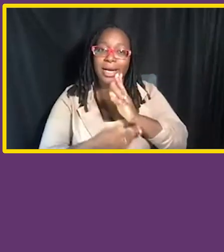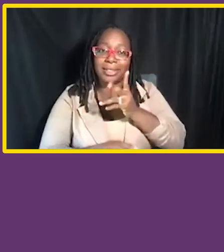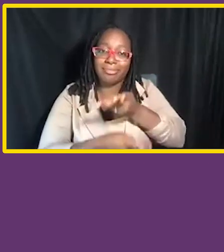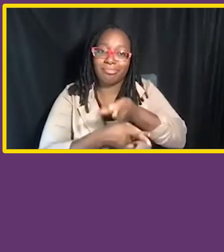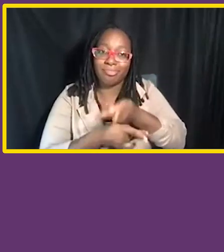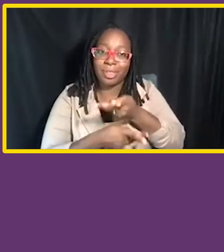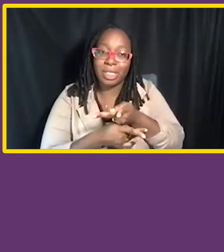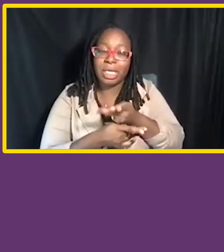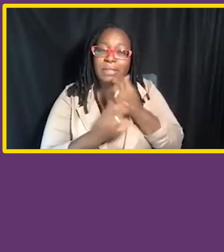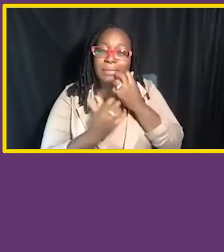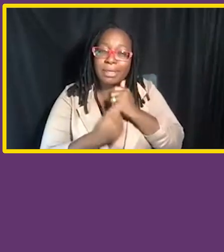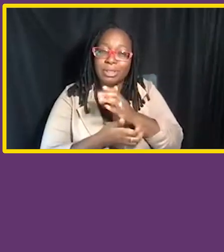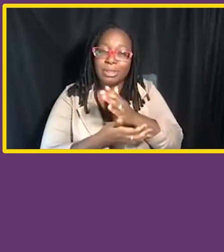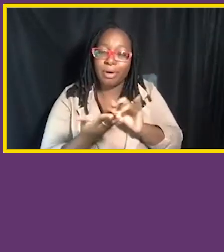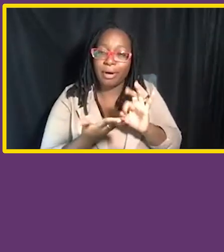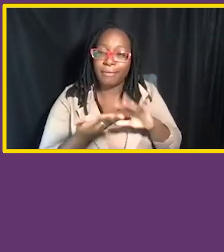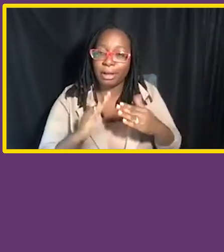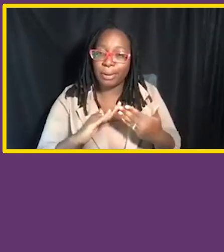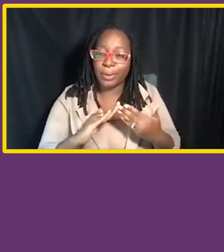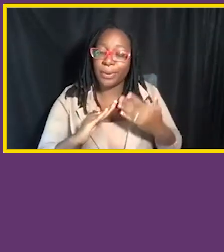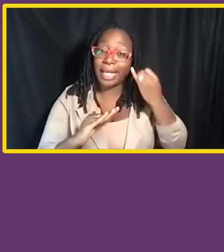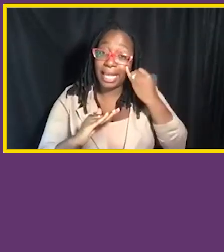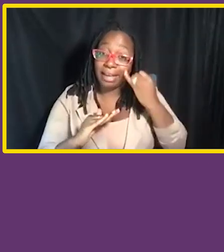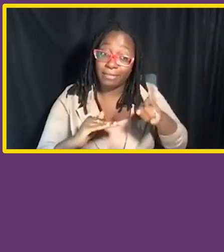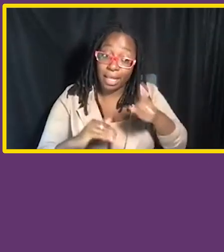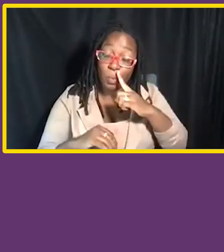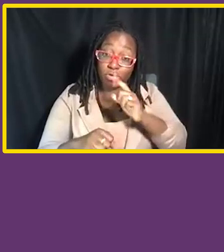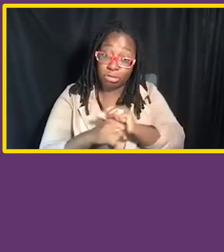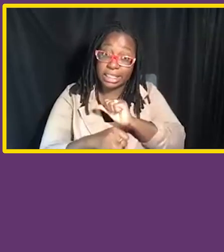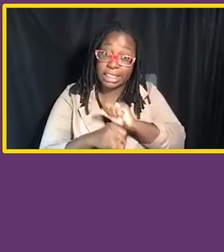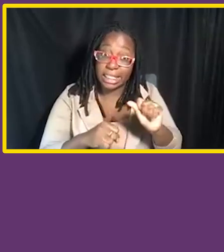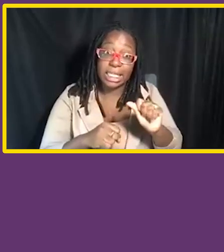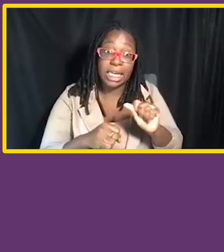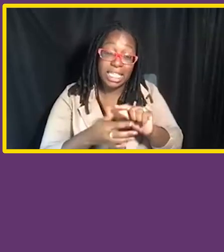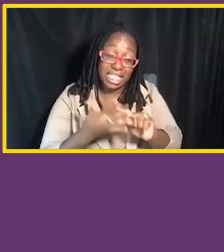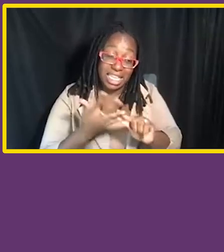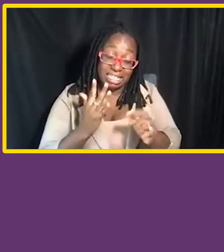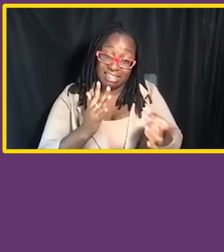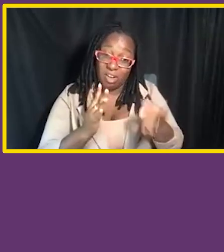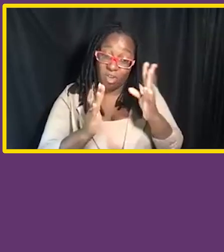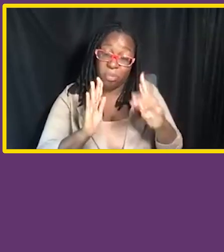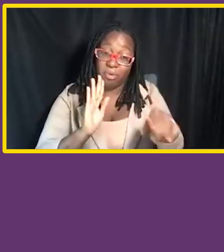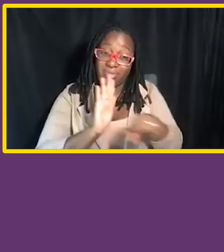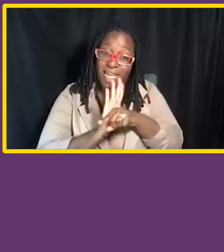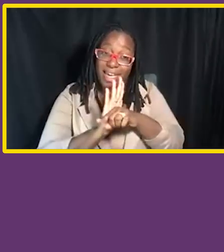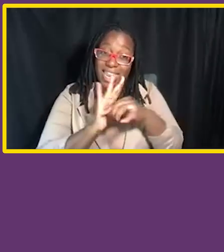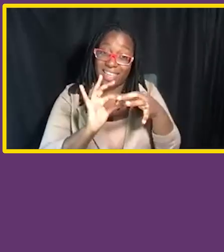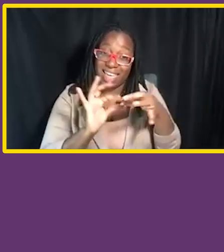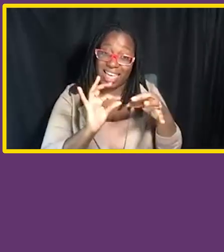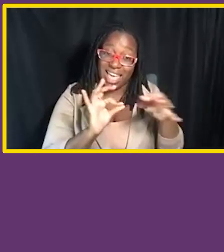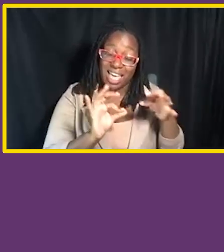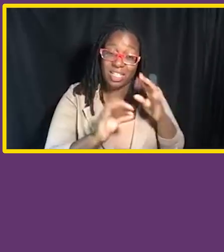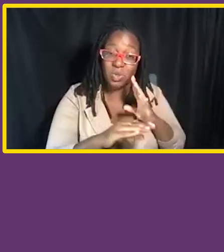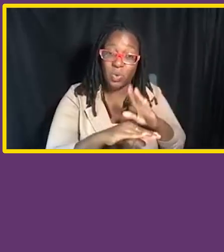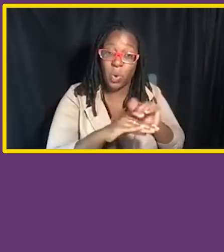community if they really were all of the horrifying stereotypes that are said about Black women. So it's this impossible position to be